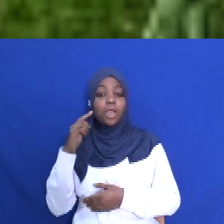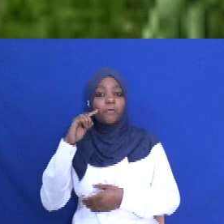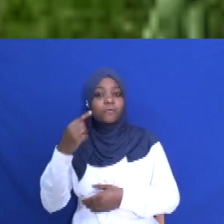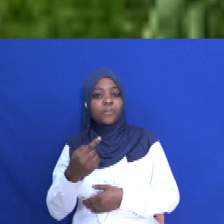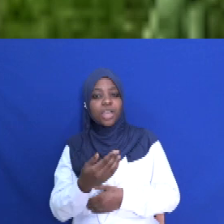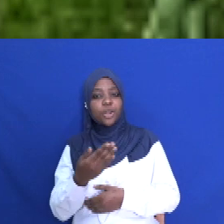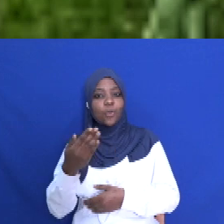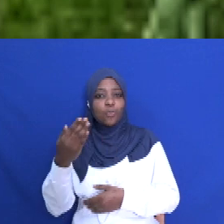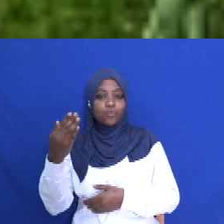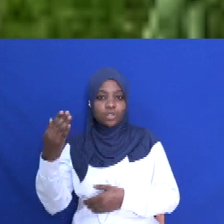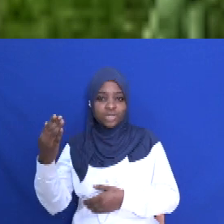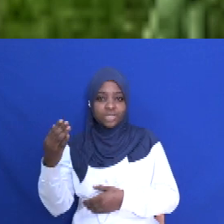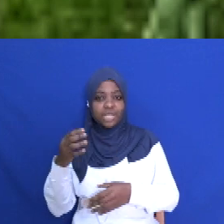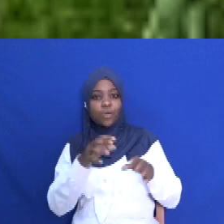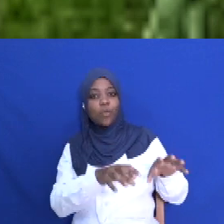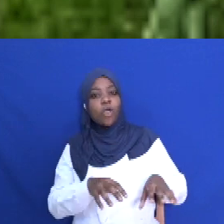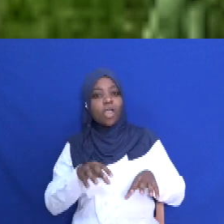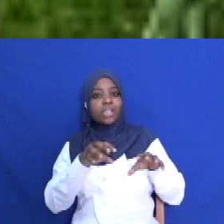Sheep.